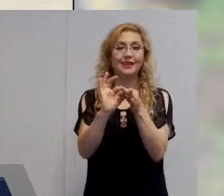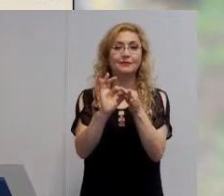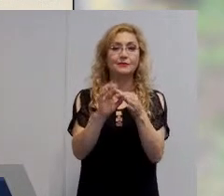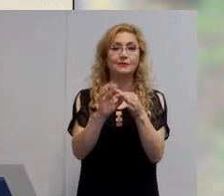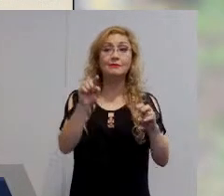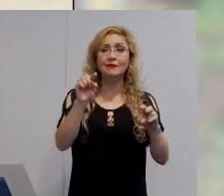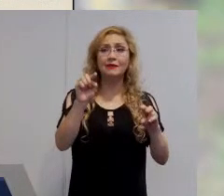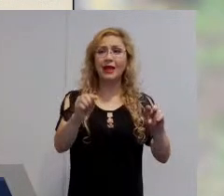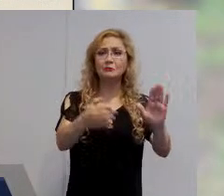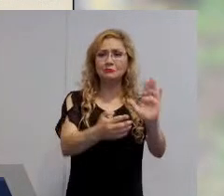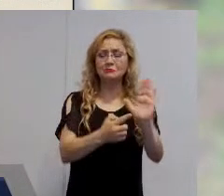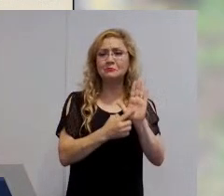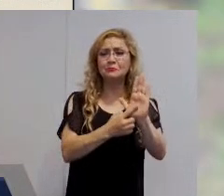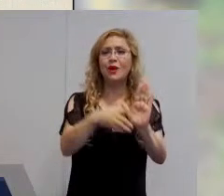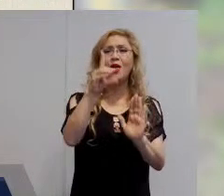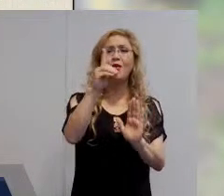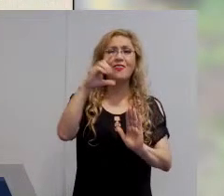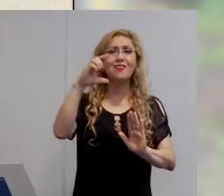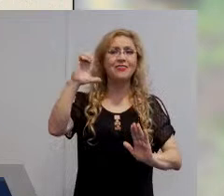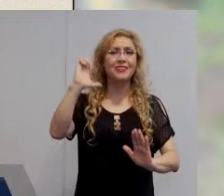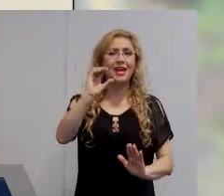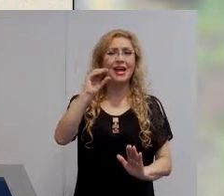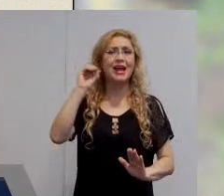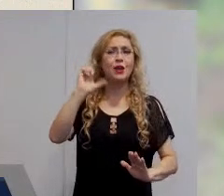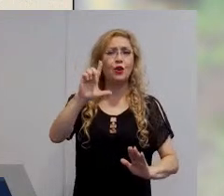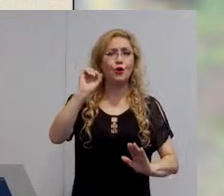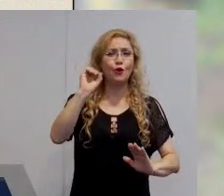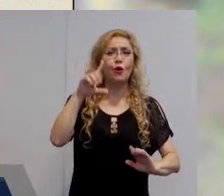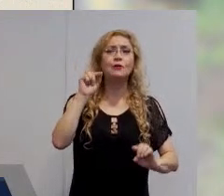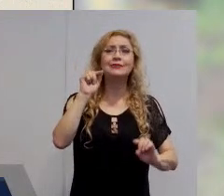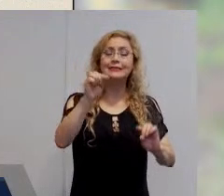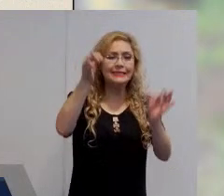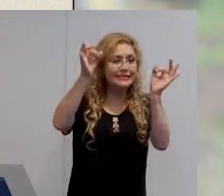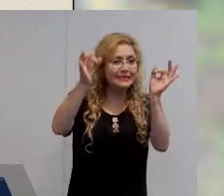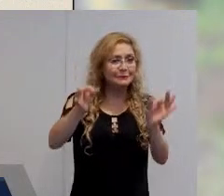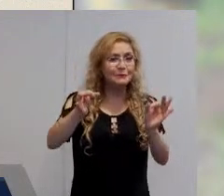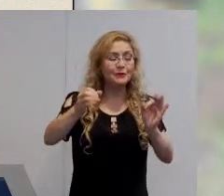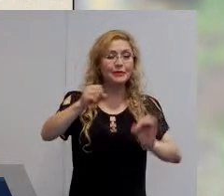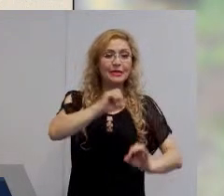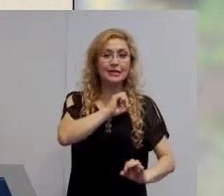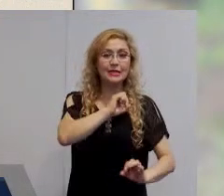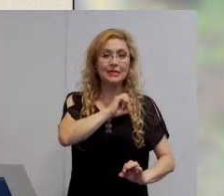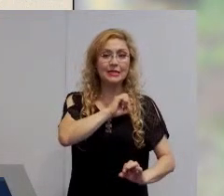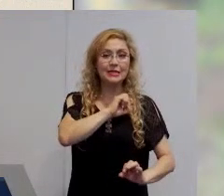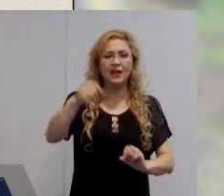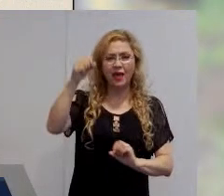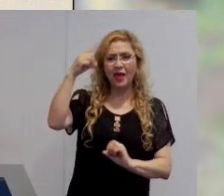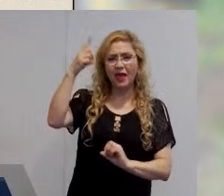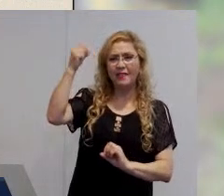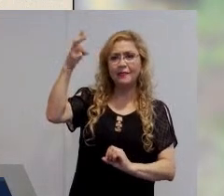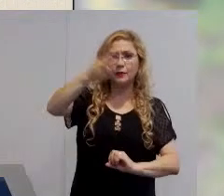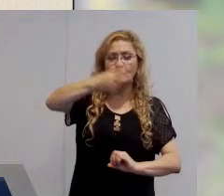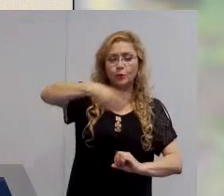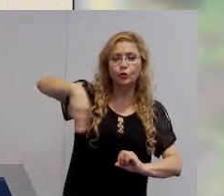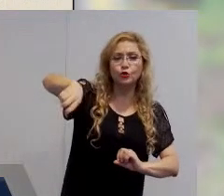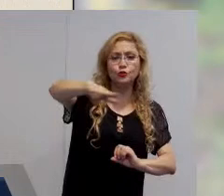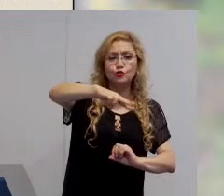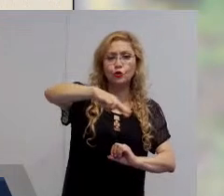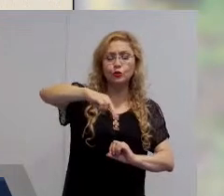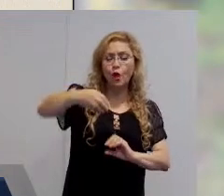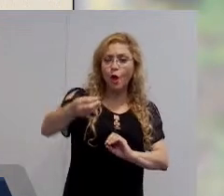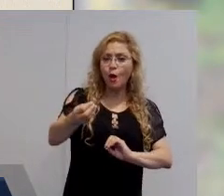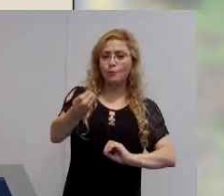There you have the decalogue. So for Chile, second, food sovereignty and